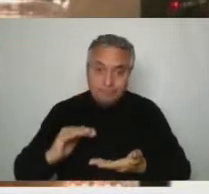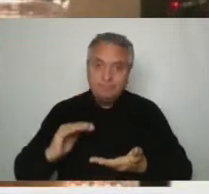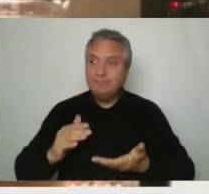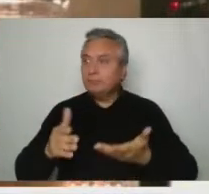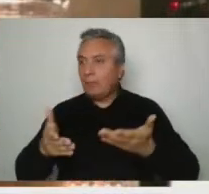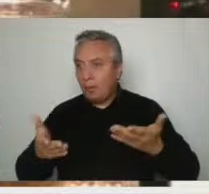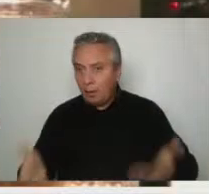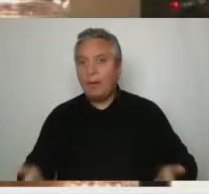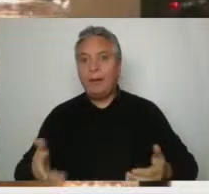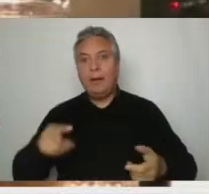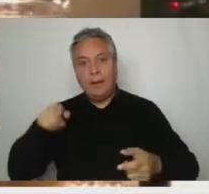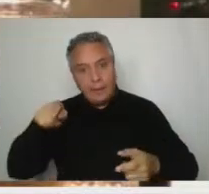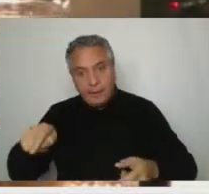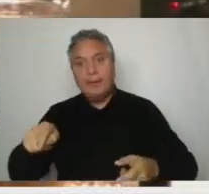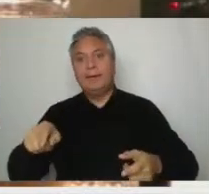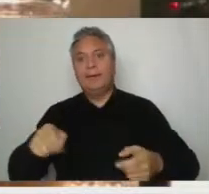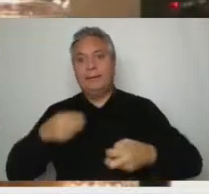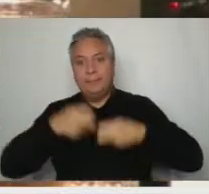health.